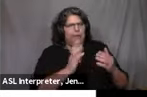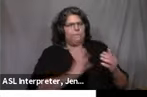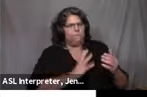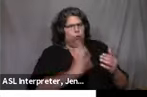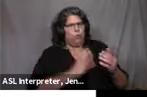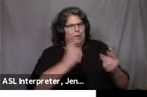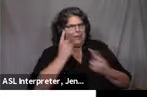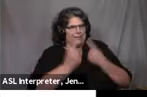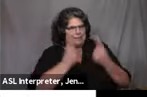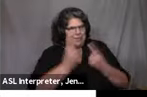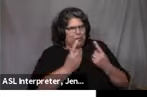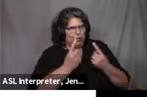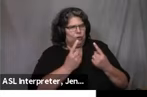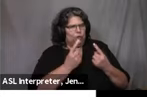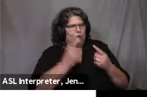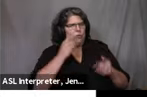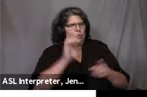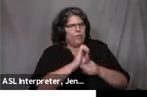in writing.